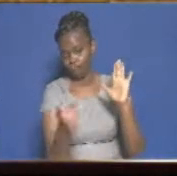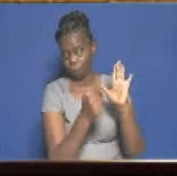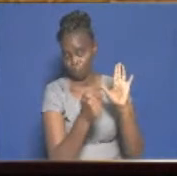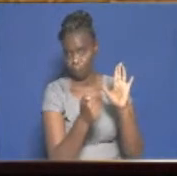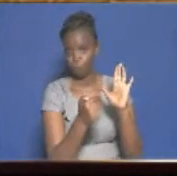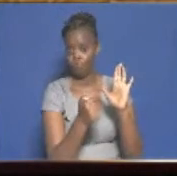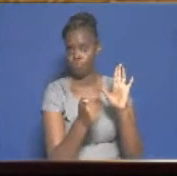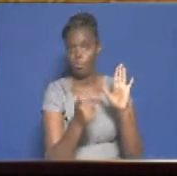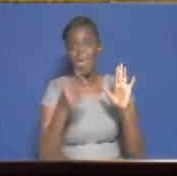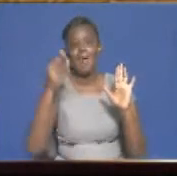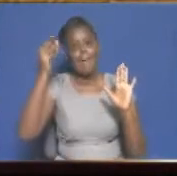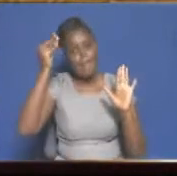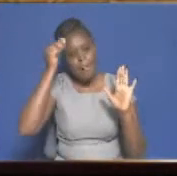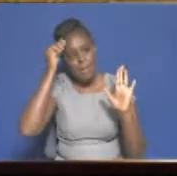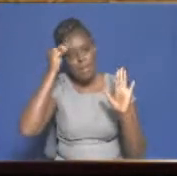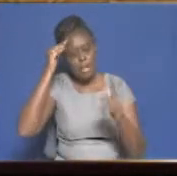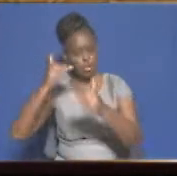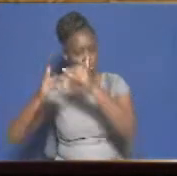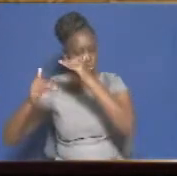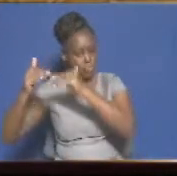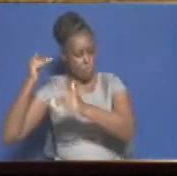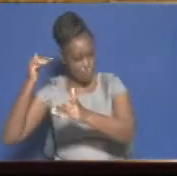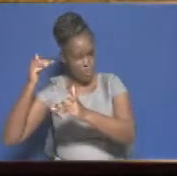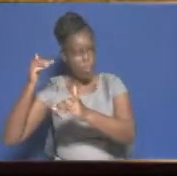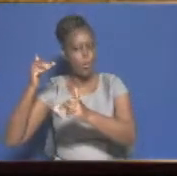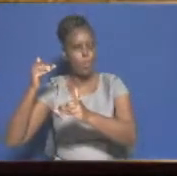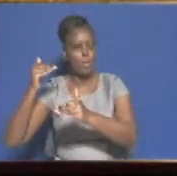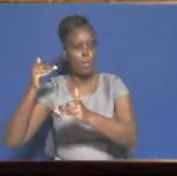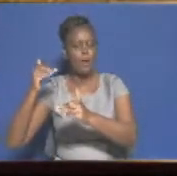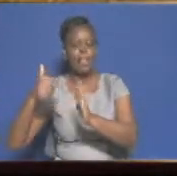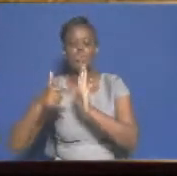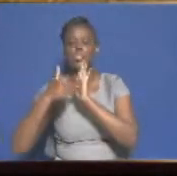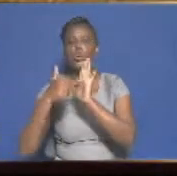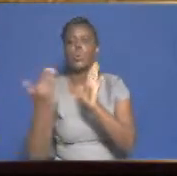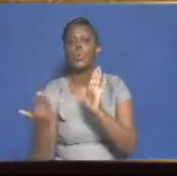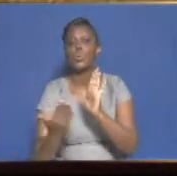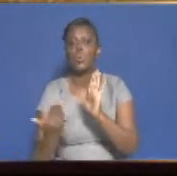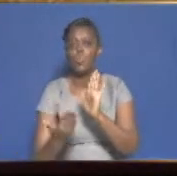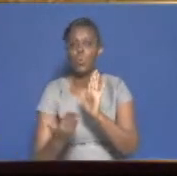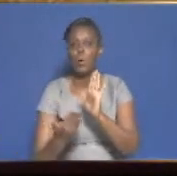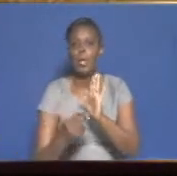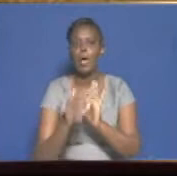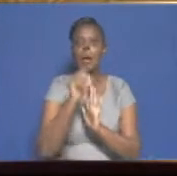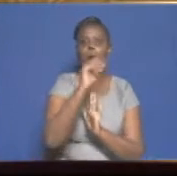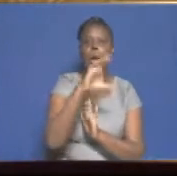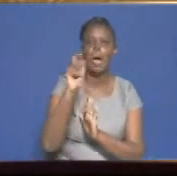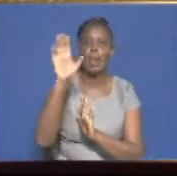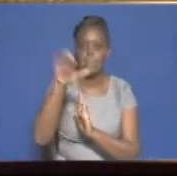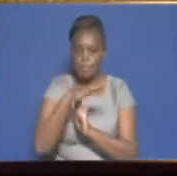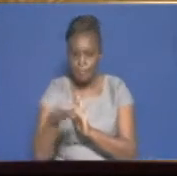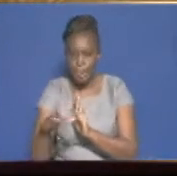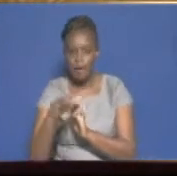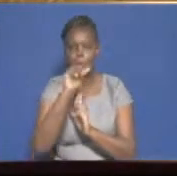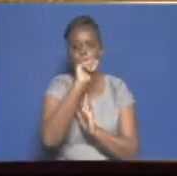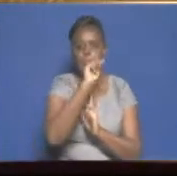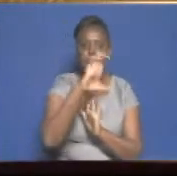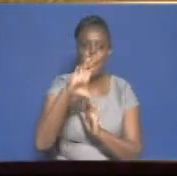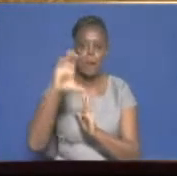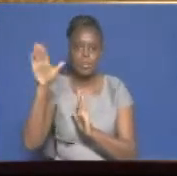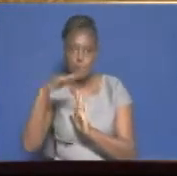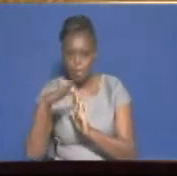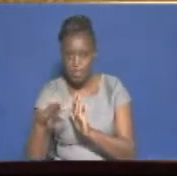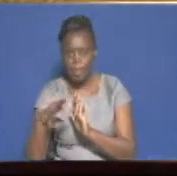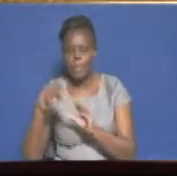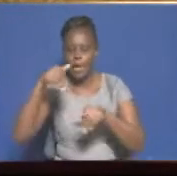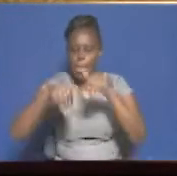Such educational qualifications as shall be prescribed in an act of parliament. The act of parliament is the Elections